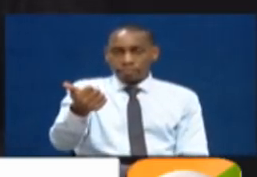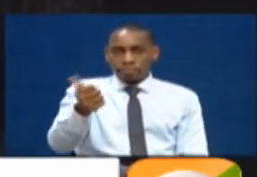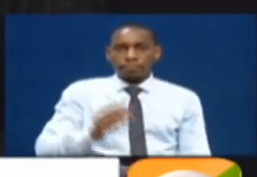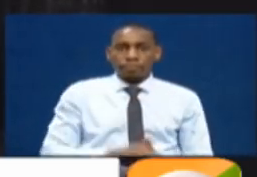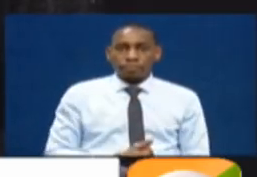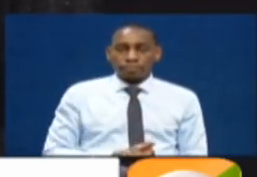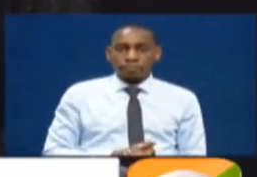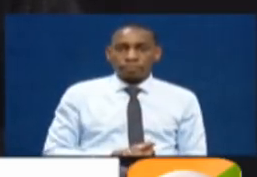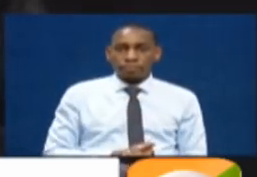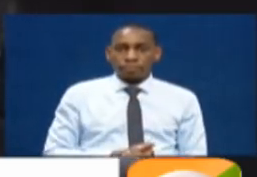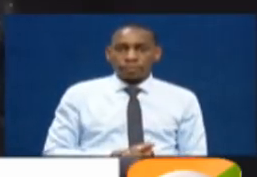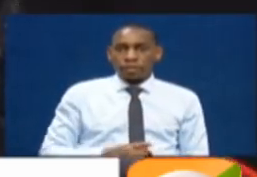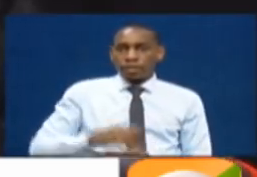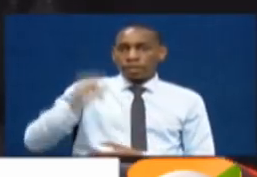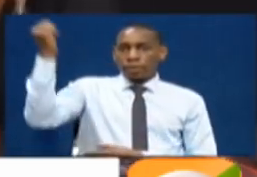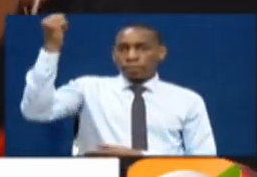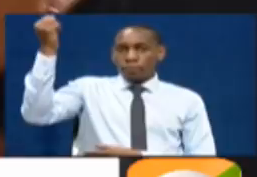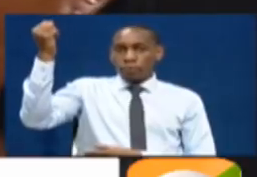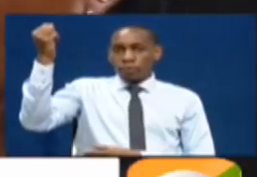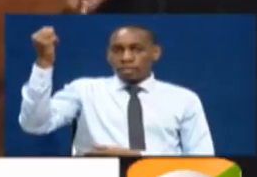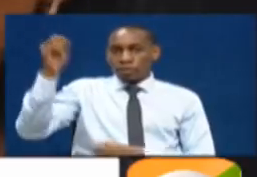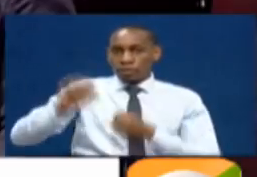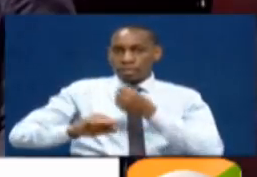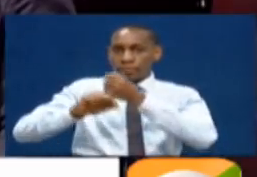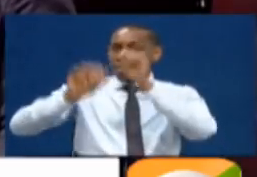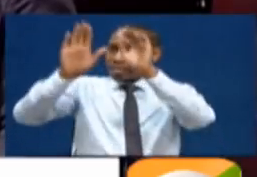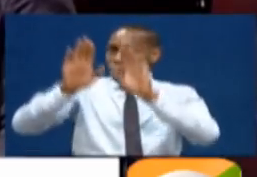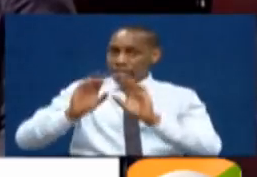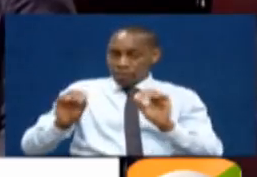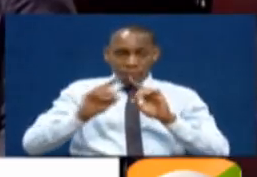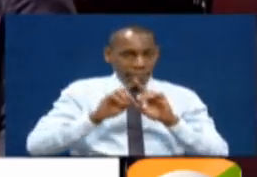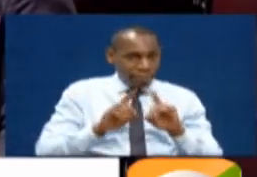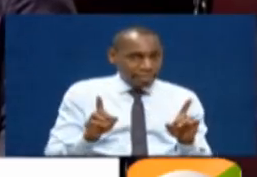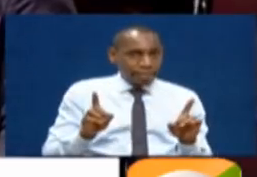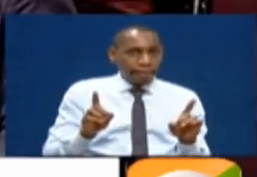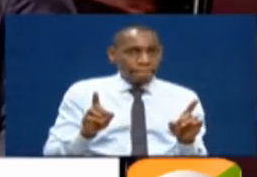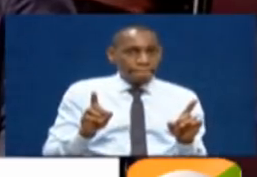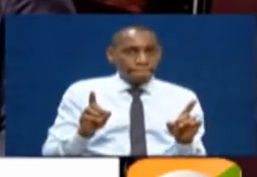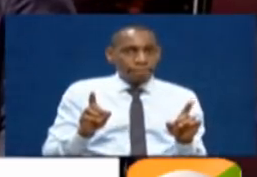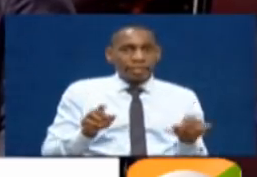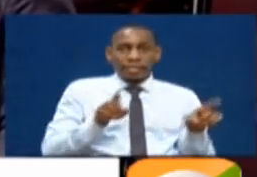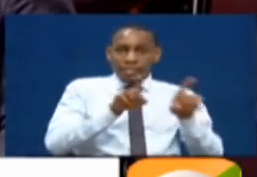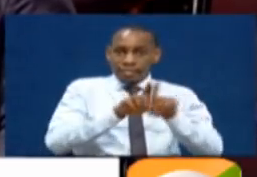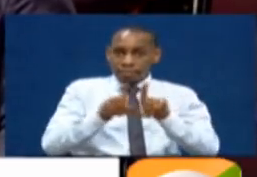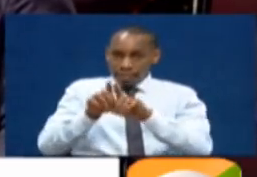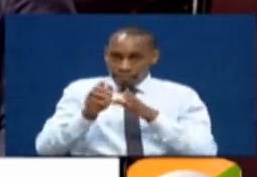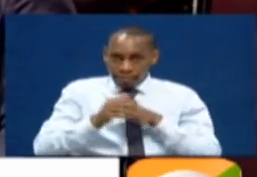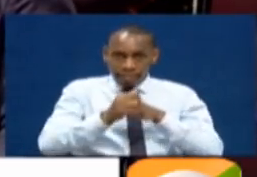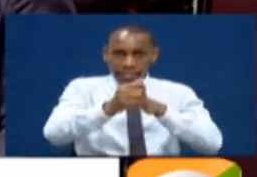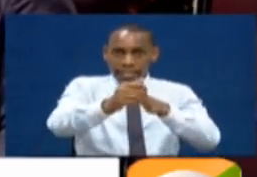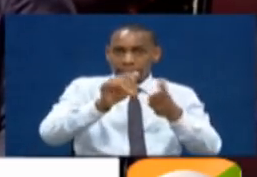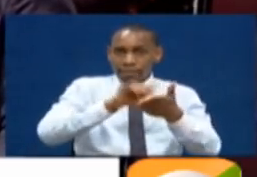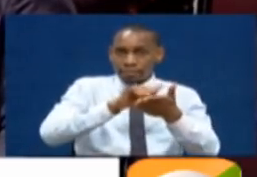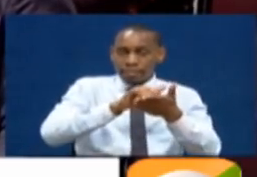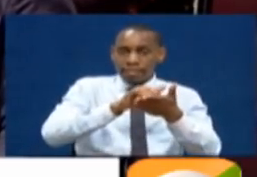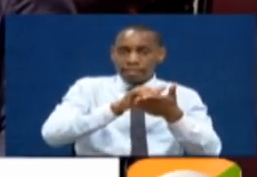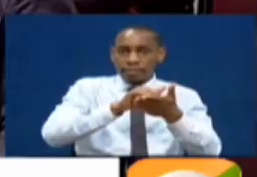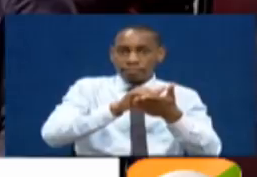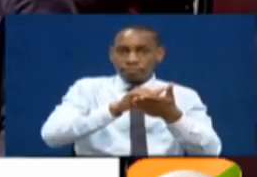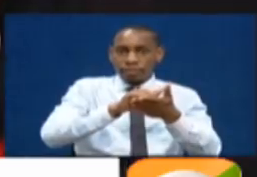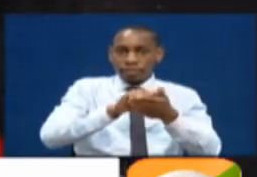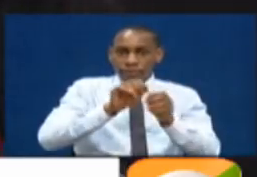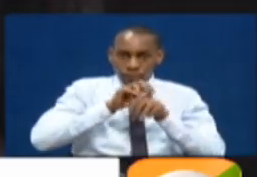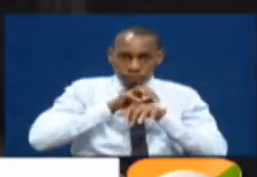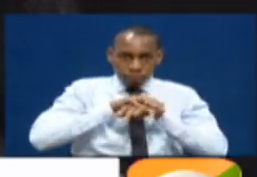irregardless of your political inclination. Okay. But then this is the same kind of leadership that is also trickling into